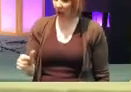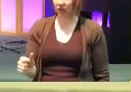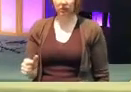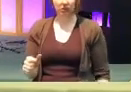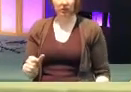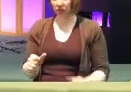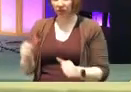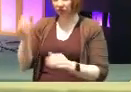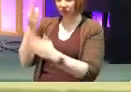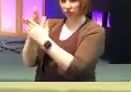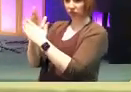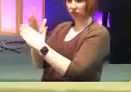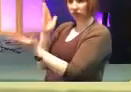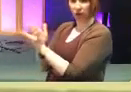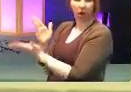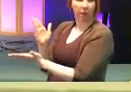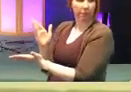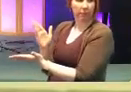than this.